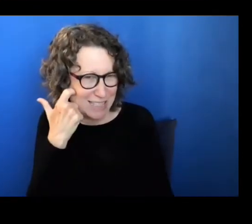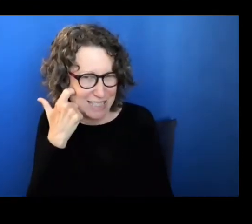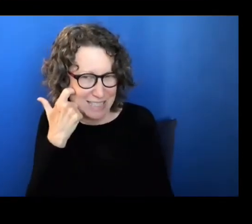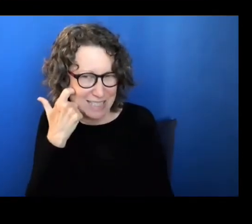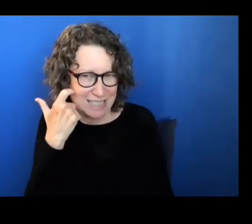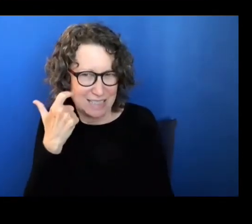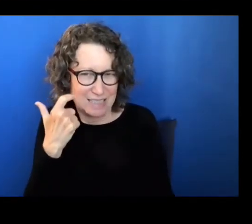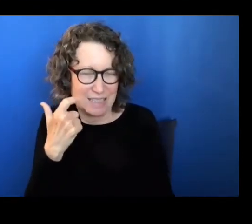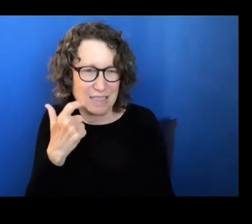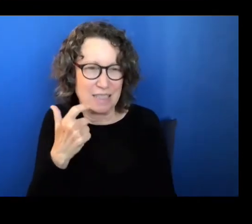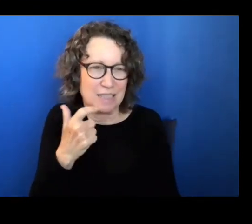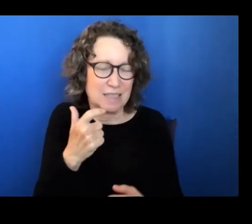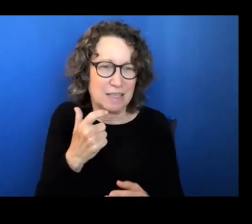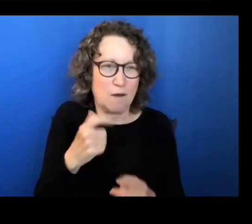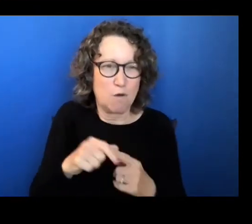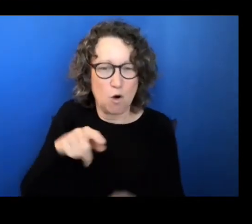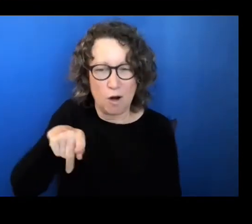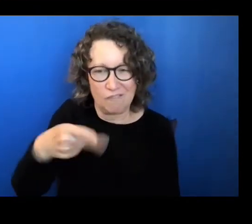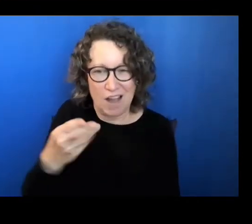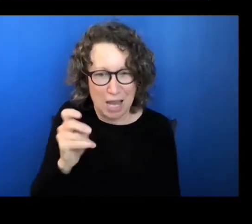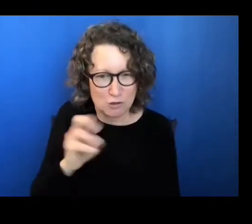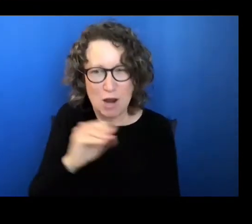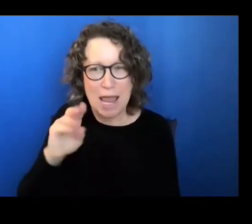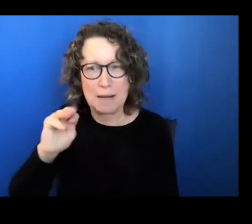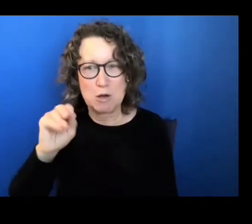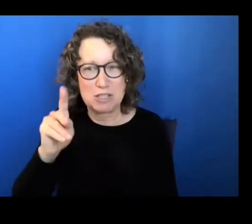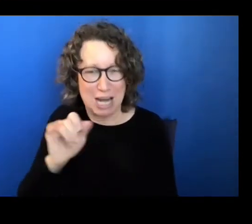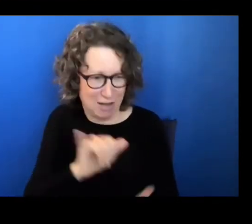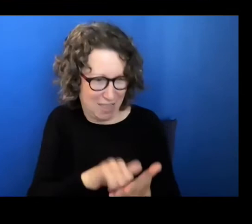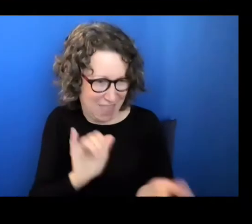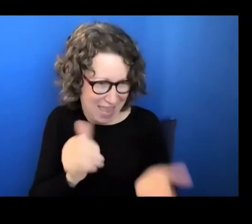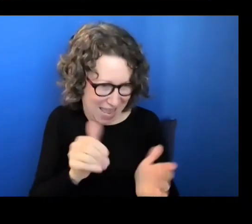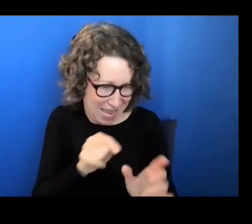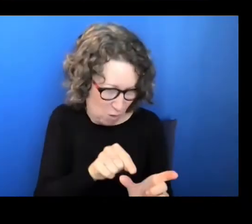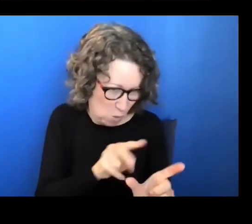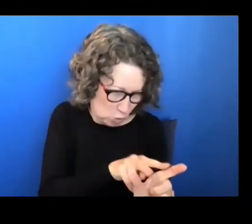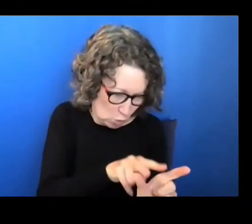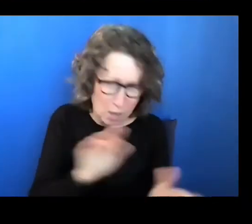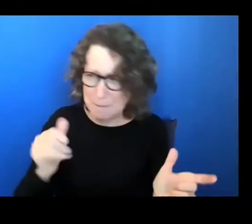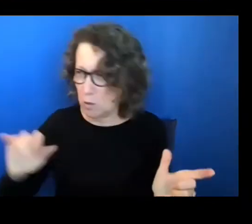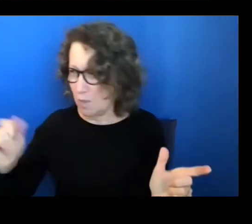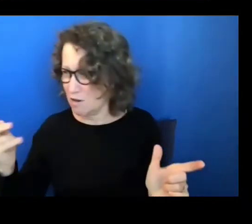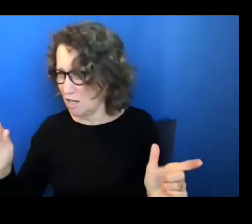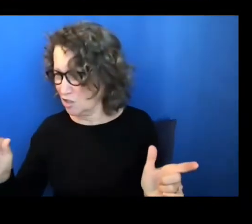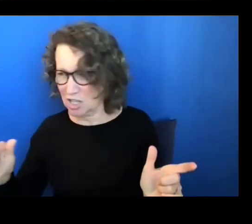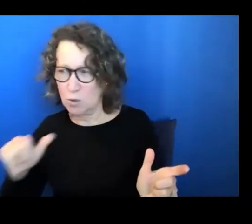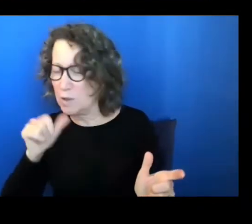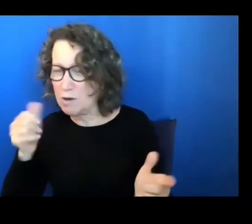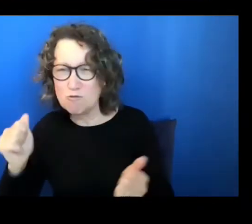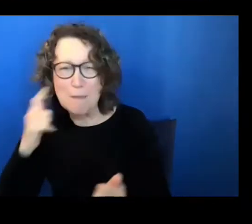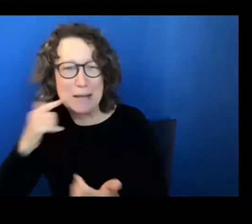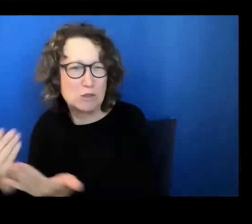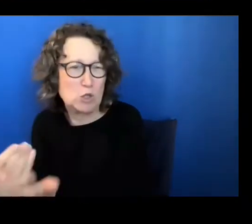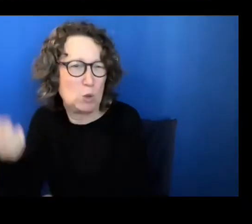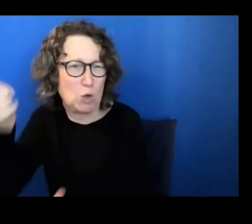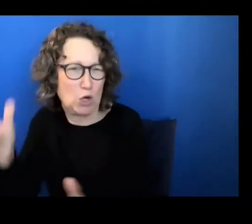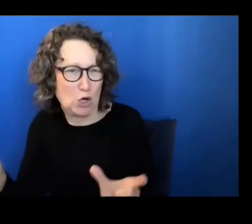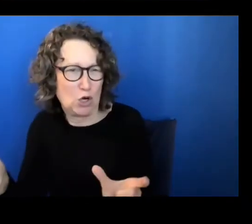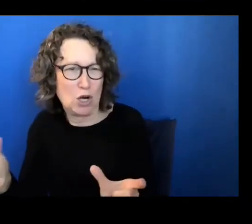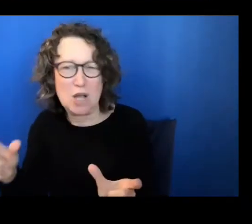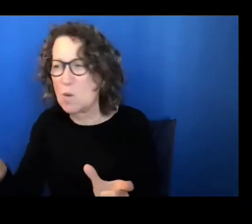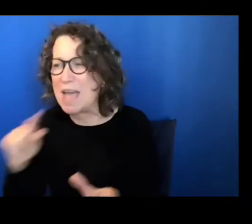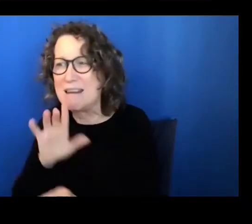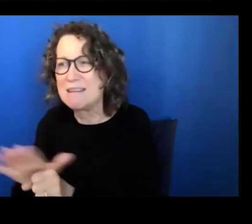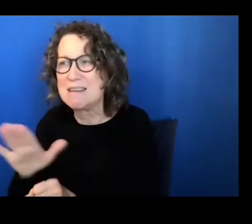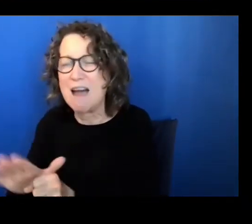for the Pfizer and Moderna. So it's not quite fair to compare the two with each other. Just the trial data are not good enough to make